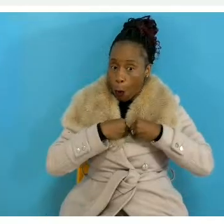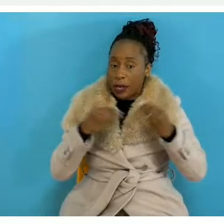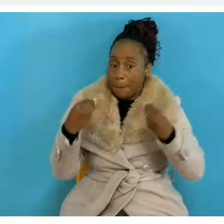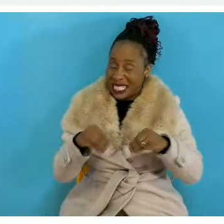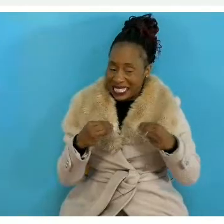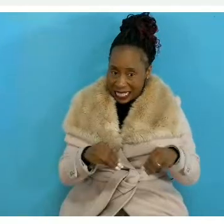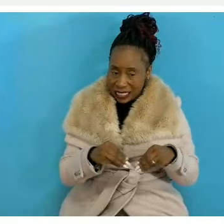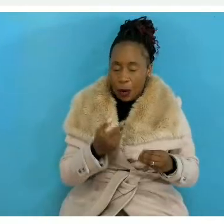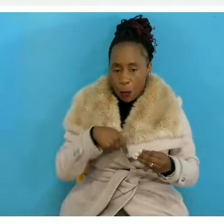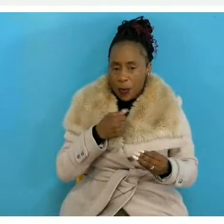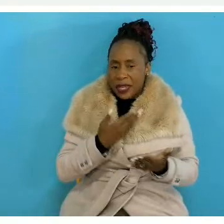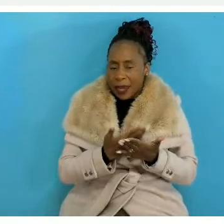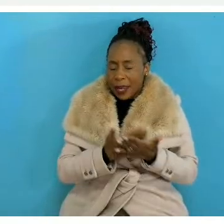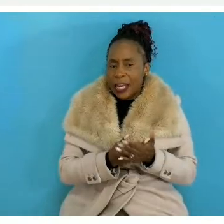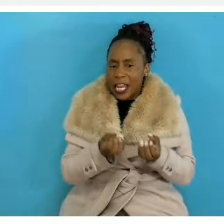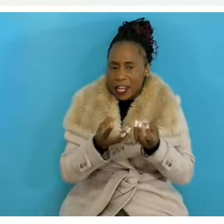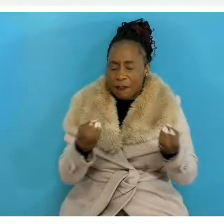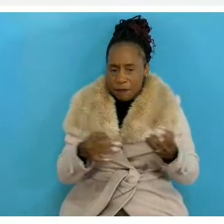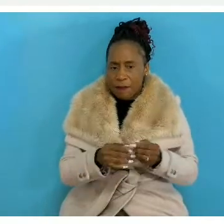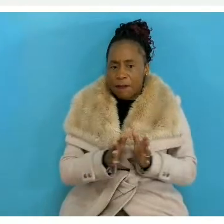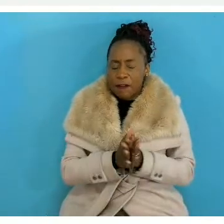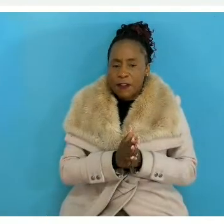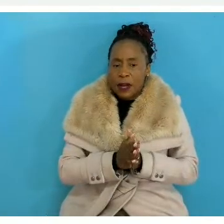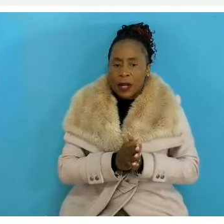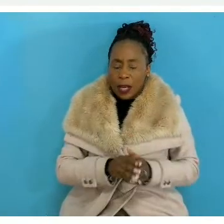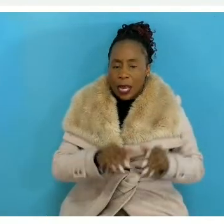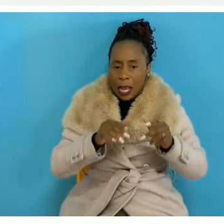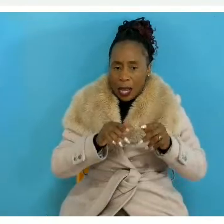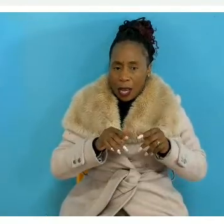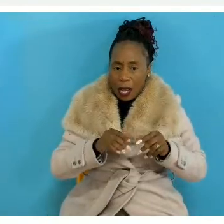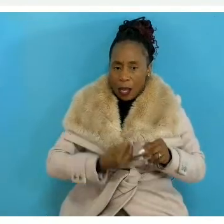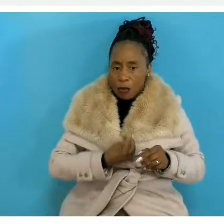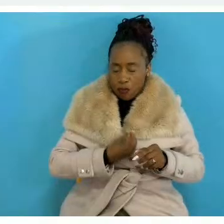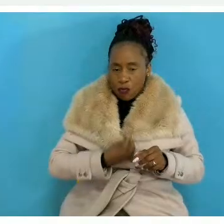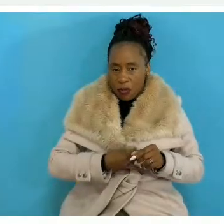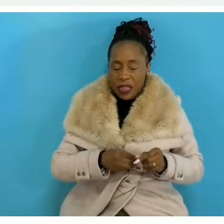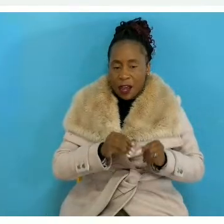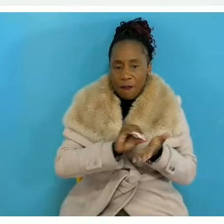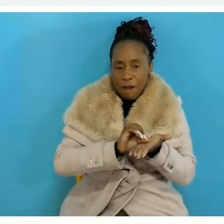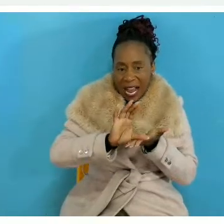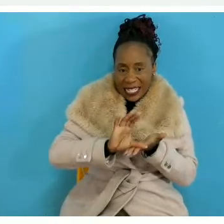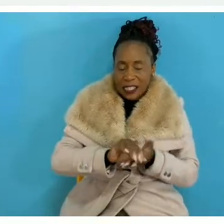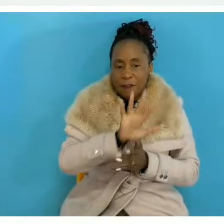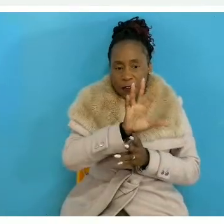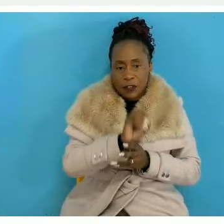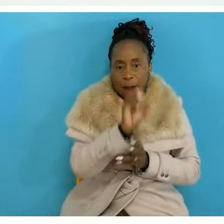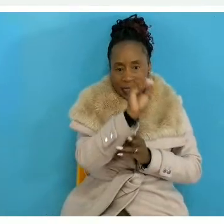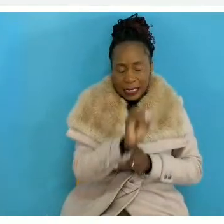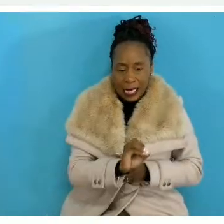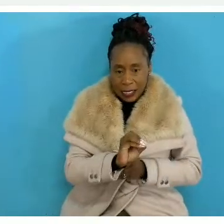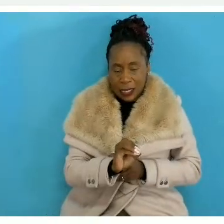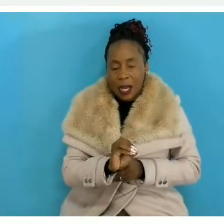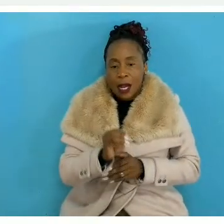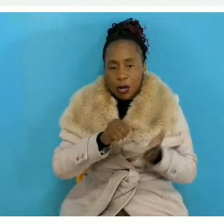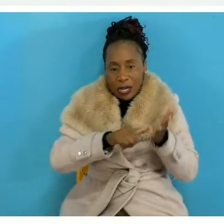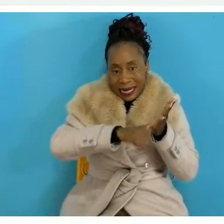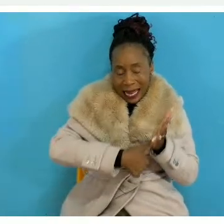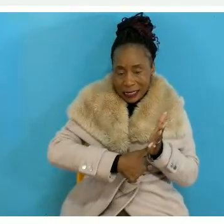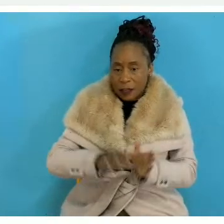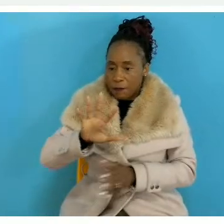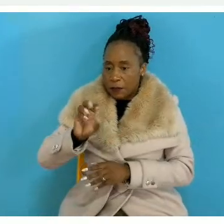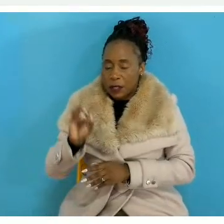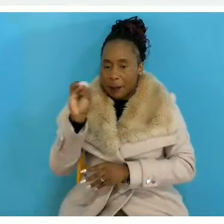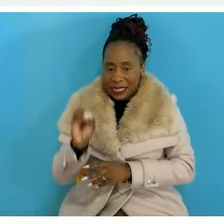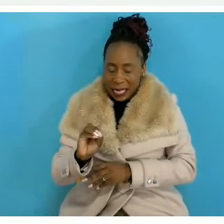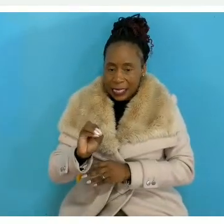we are able to provide with you a blended youth fund, which is a 50% grant and 50% loan. It is up